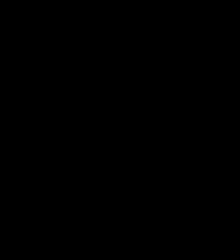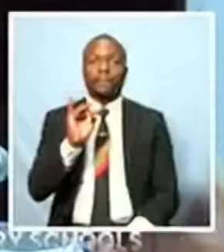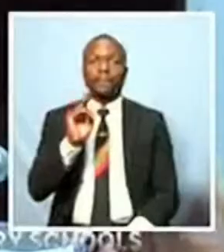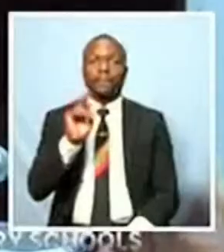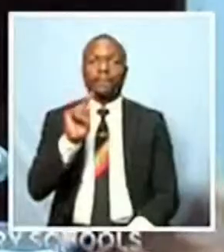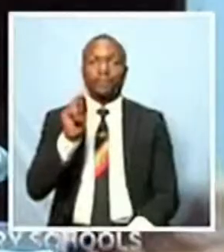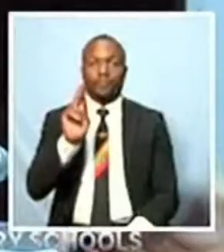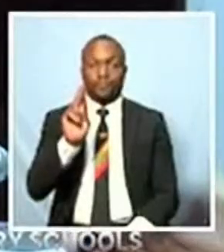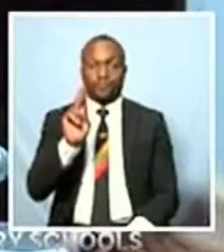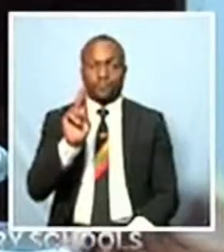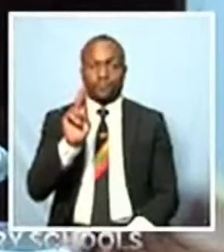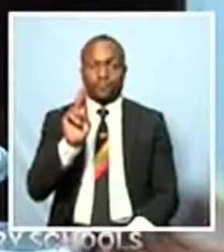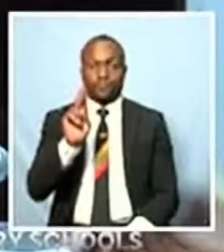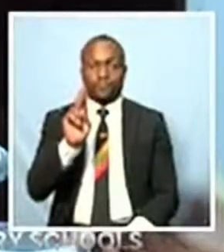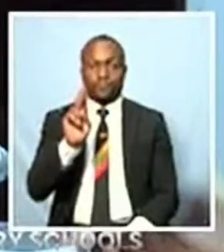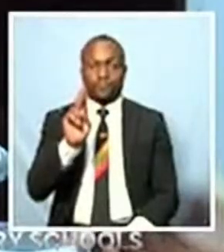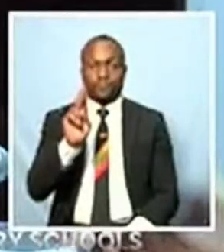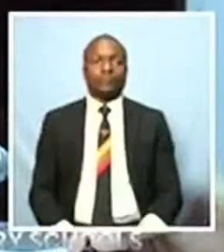Thank you.